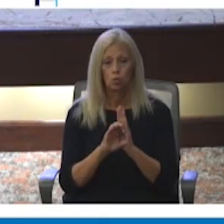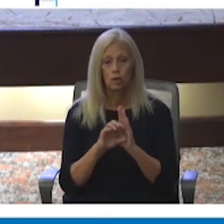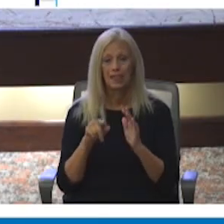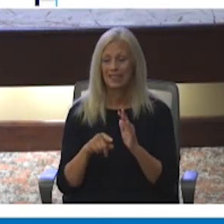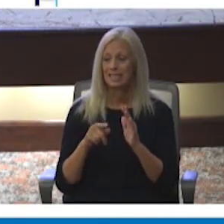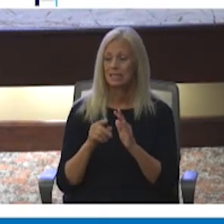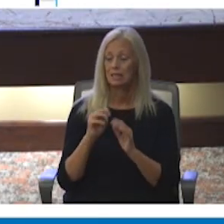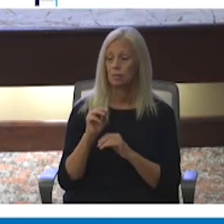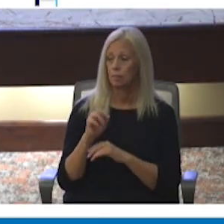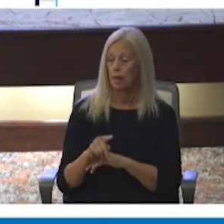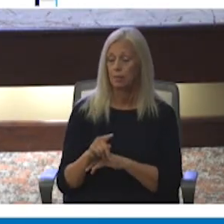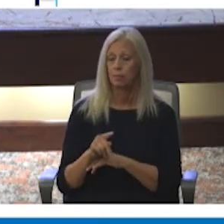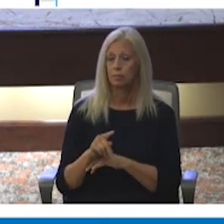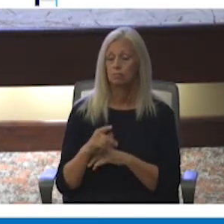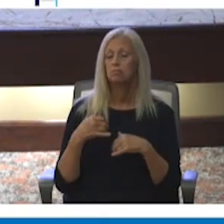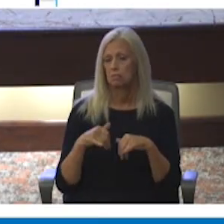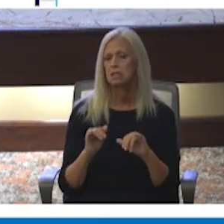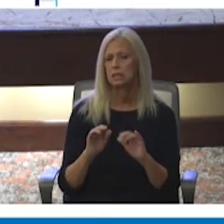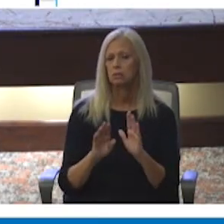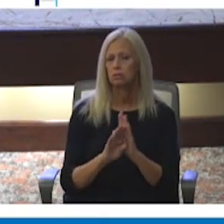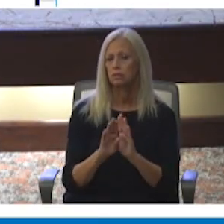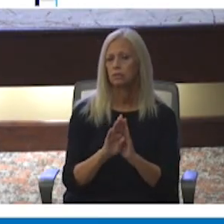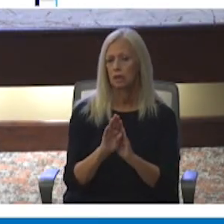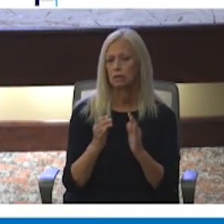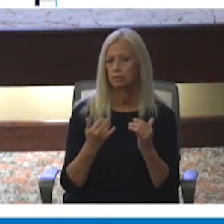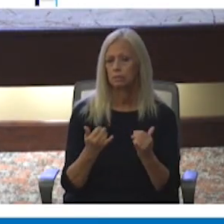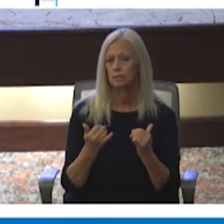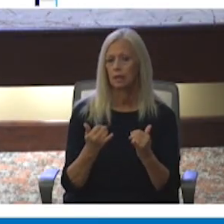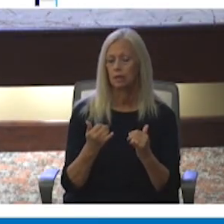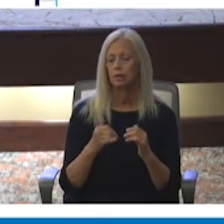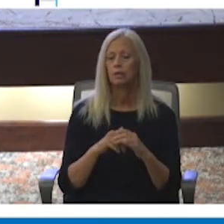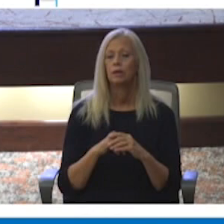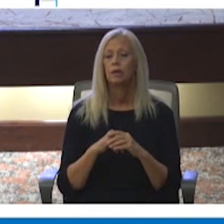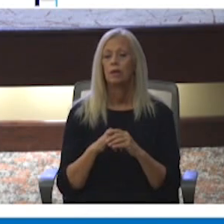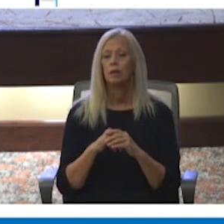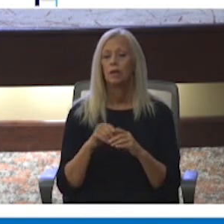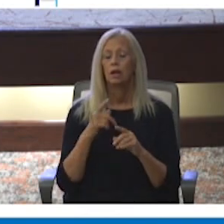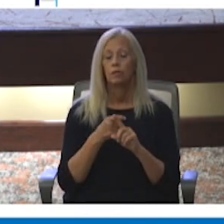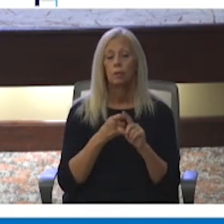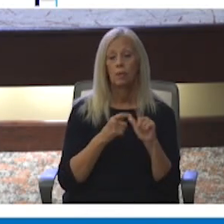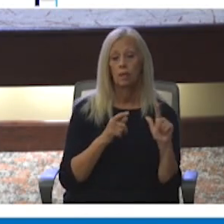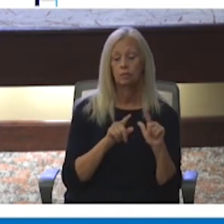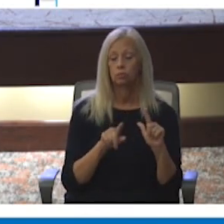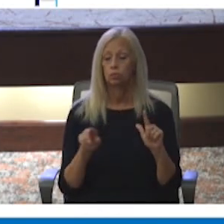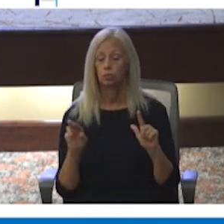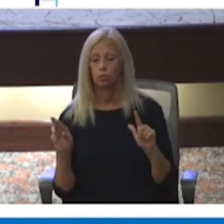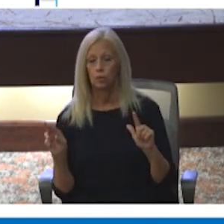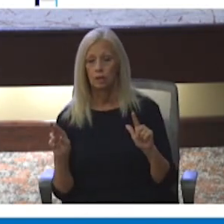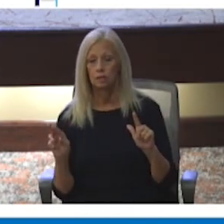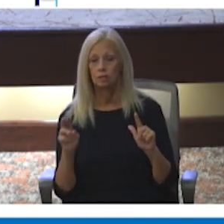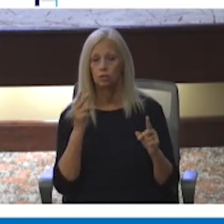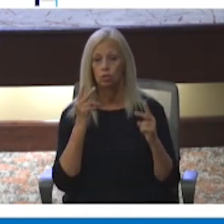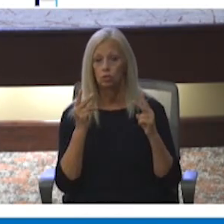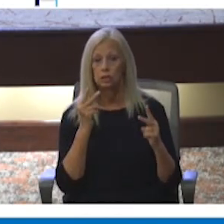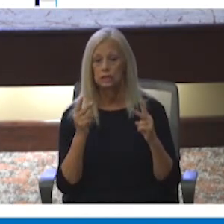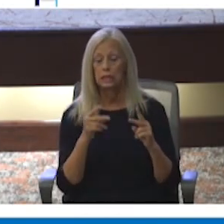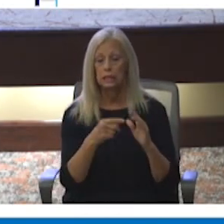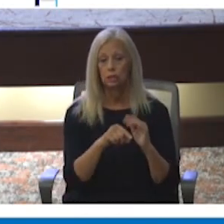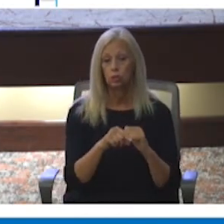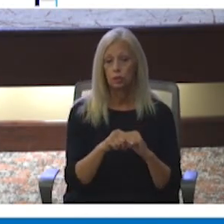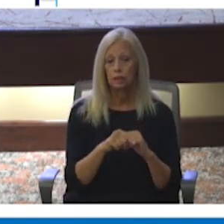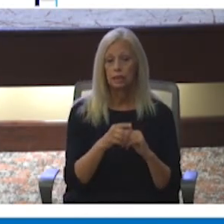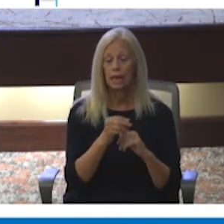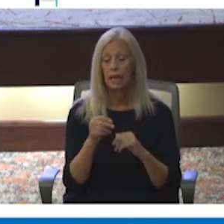It's still in development form, formatting-wise, but from left to right, you can see the green and then